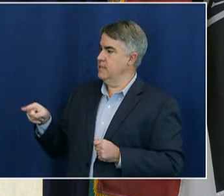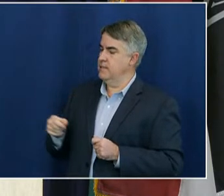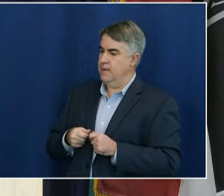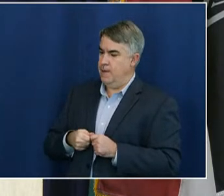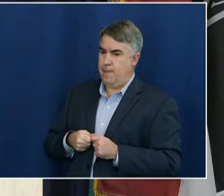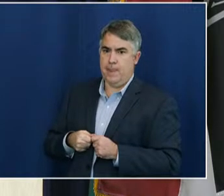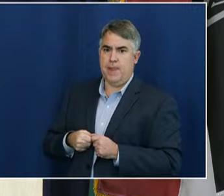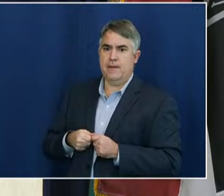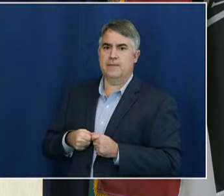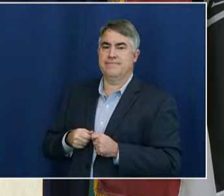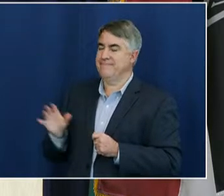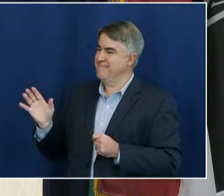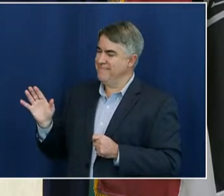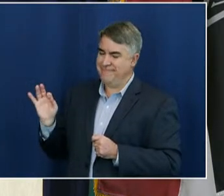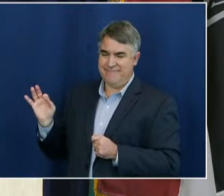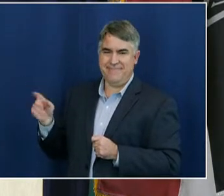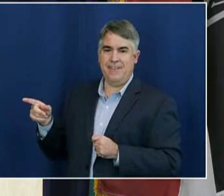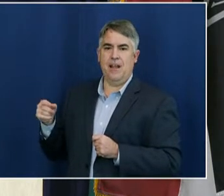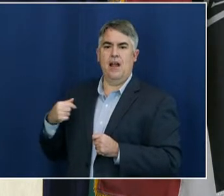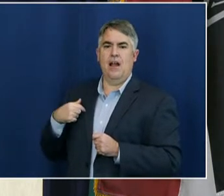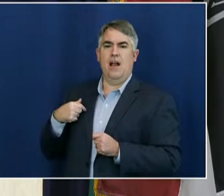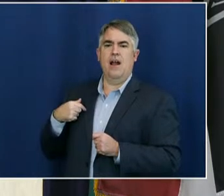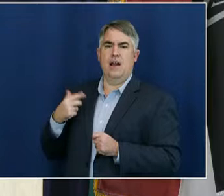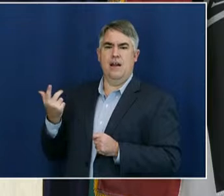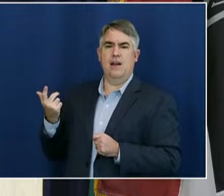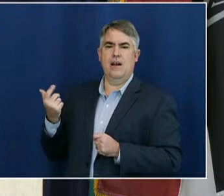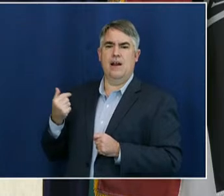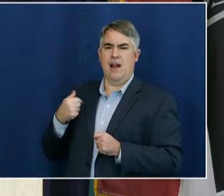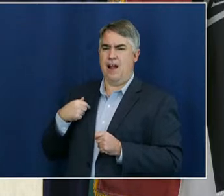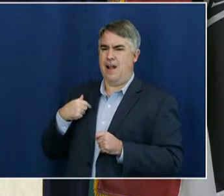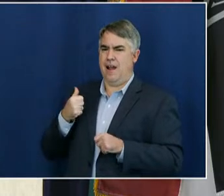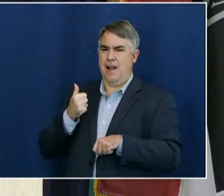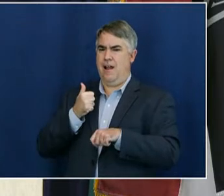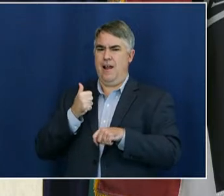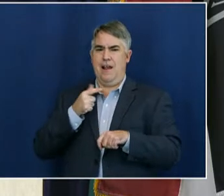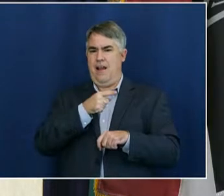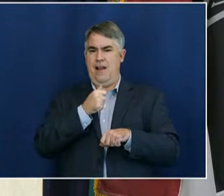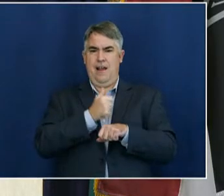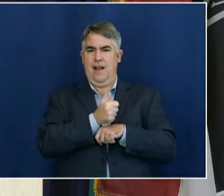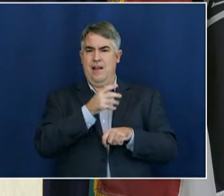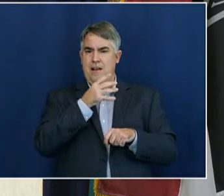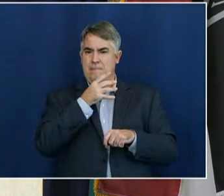Hi, let me start by throwing my mother under the bus. She's 84 years old,